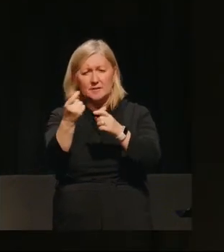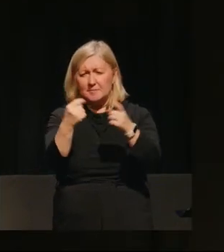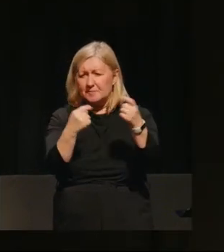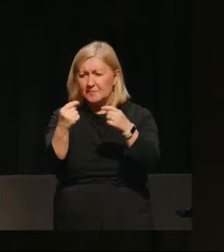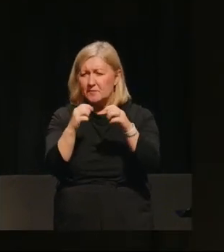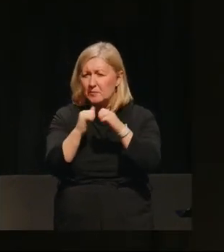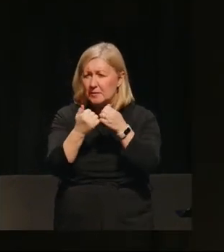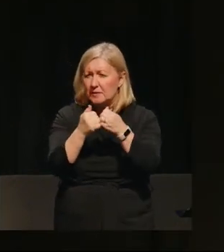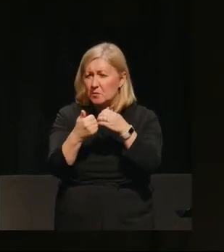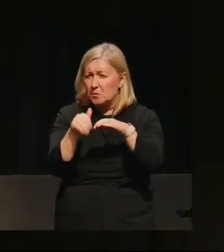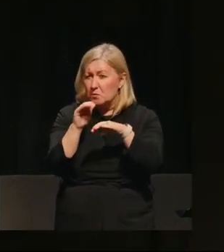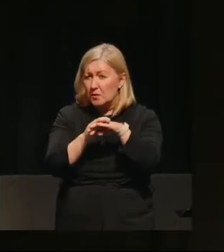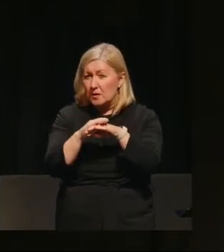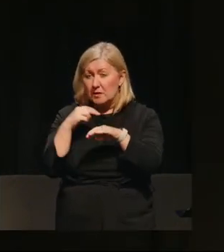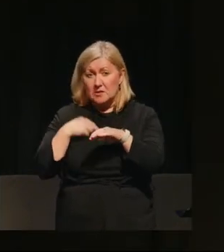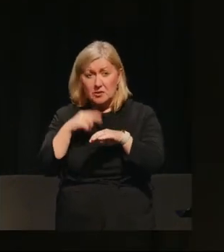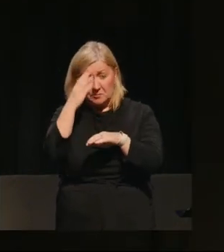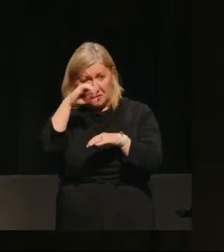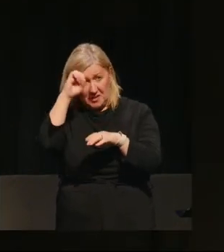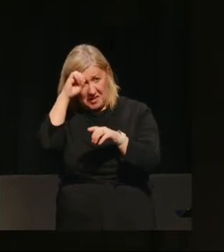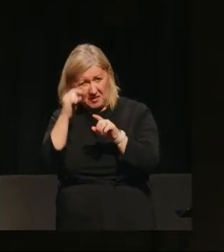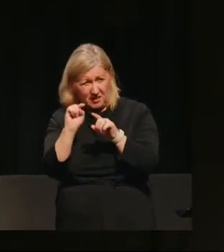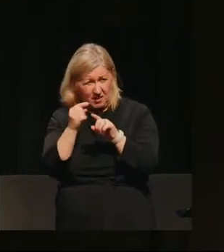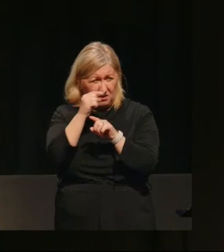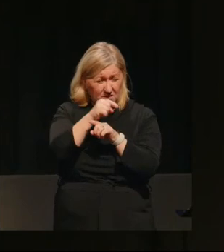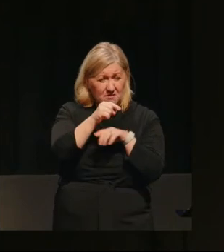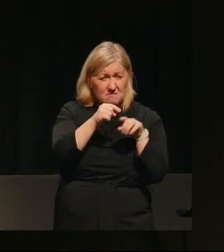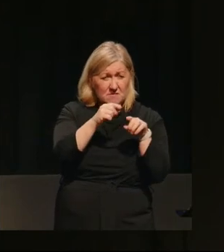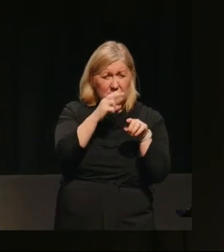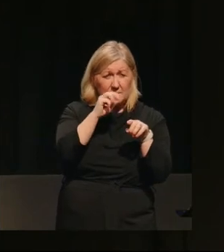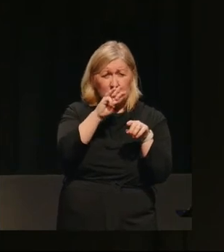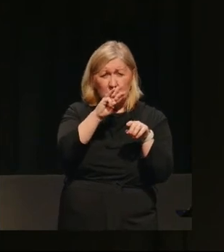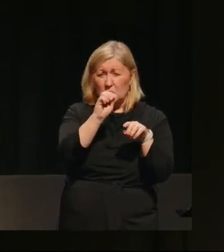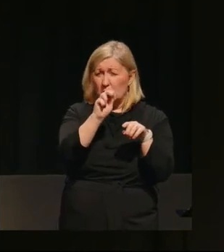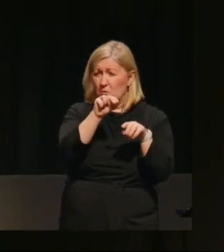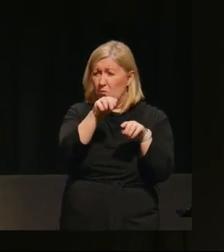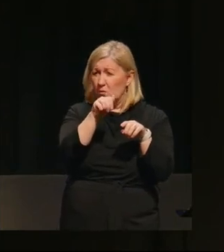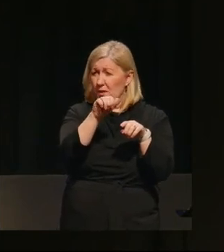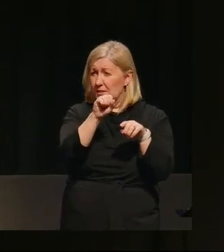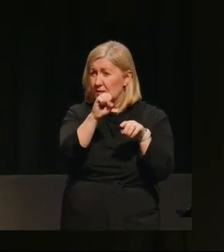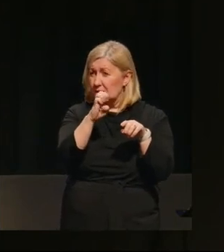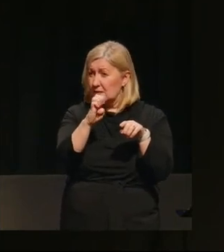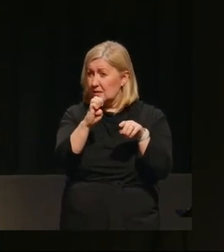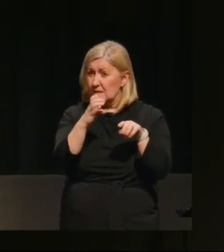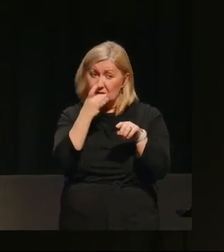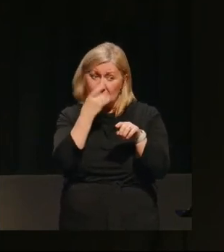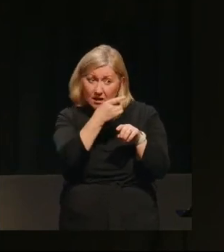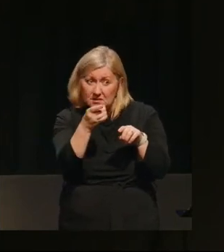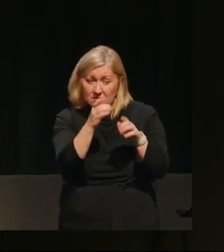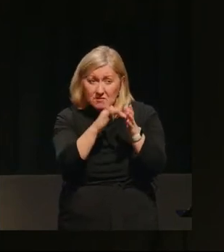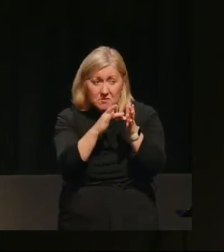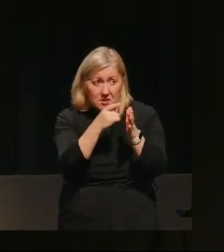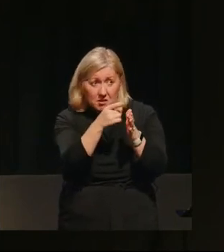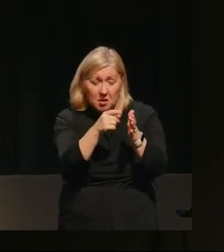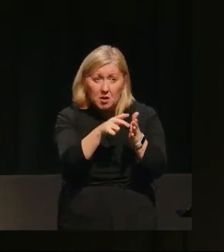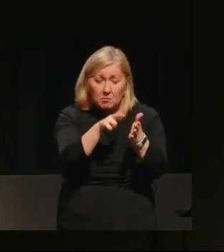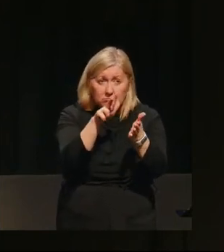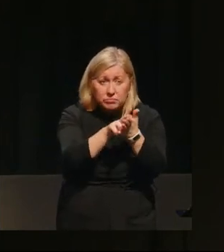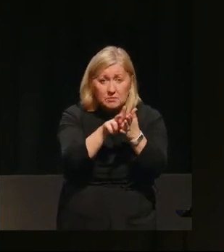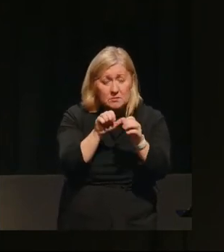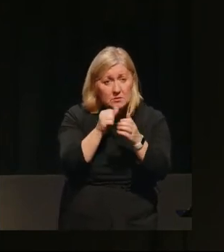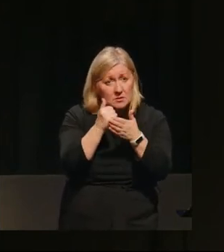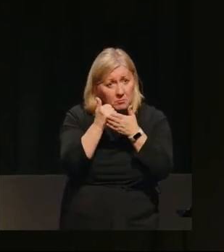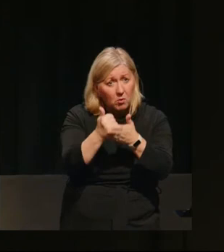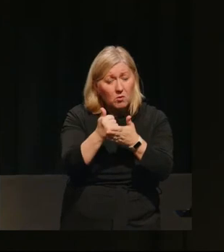villa at Wannsee outside Berlin. He asked them to endorse Hitler's plans for the total